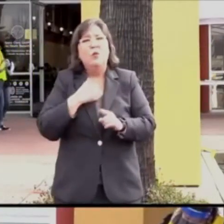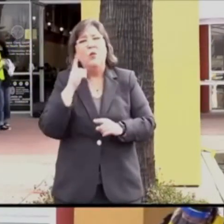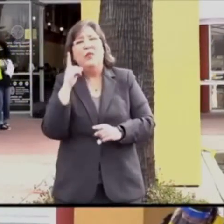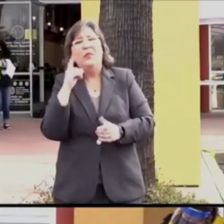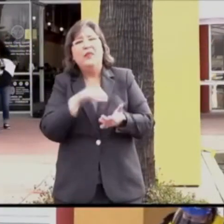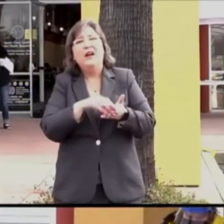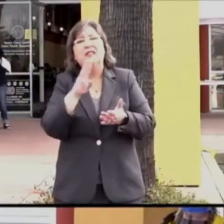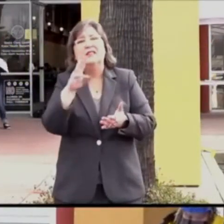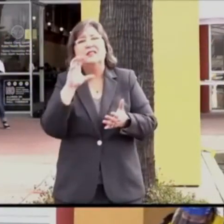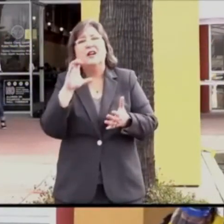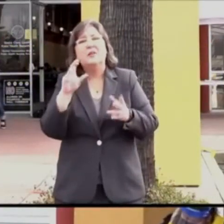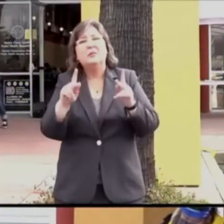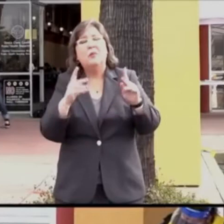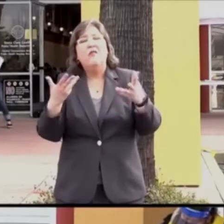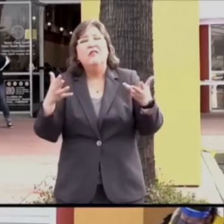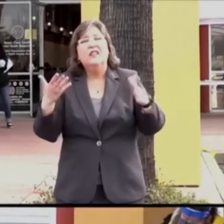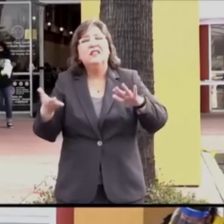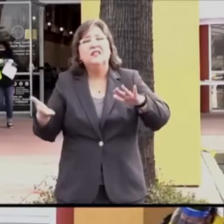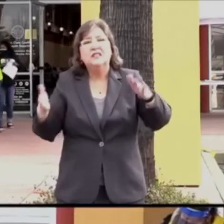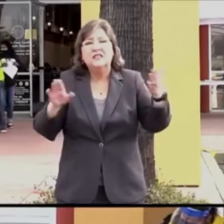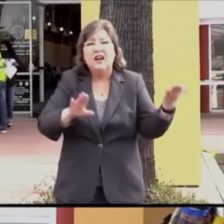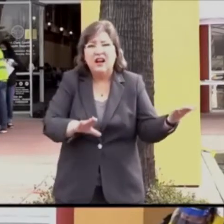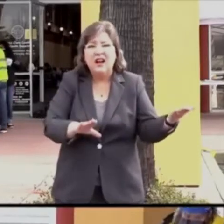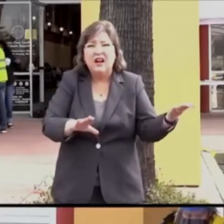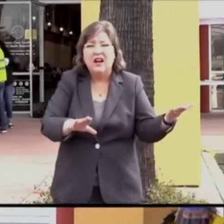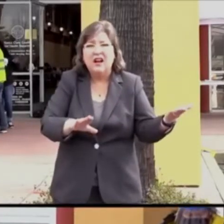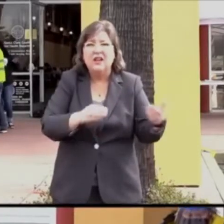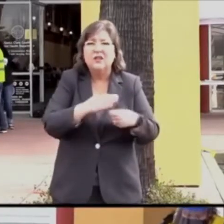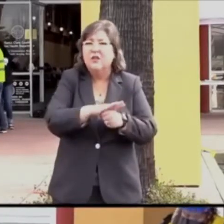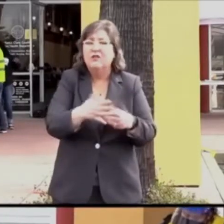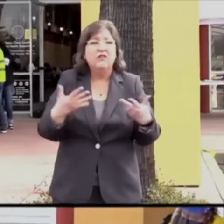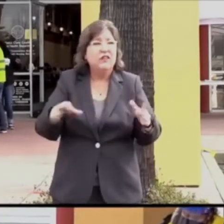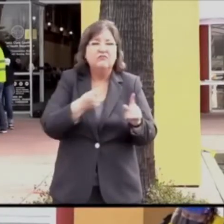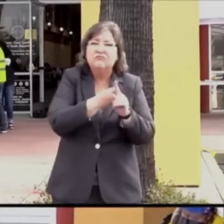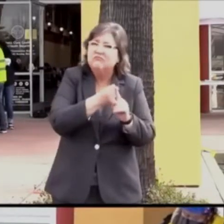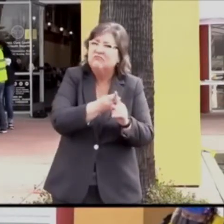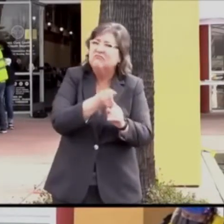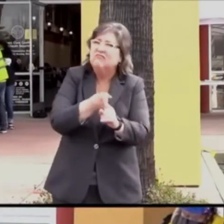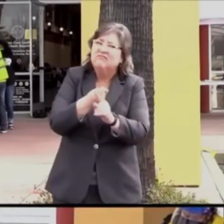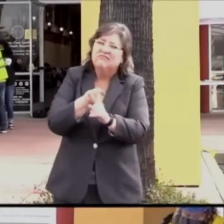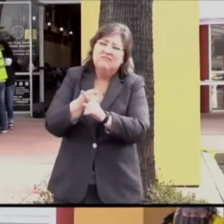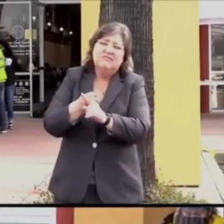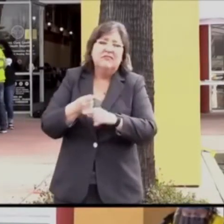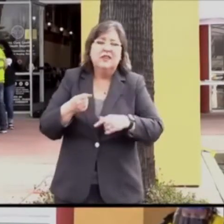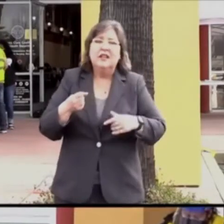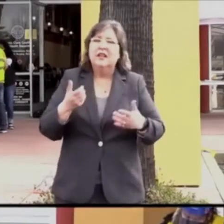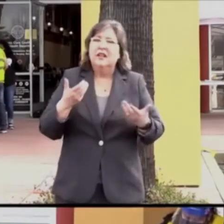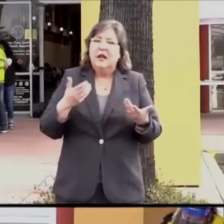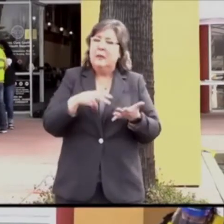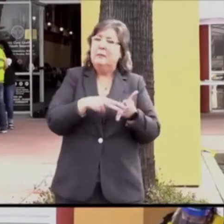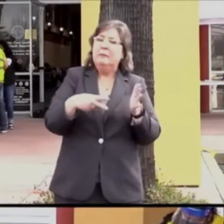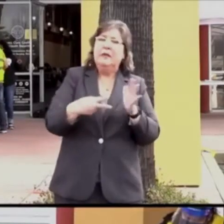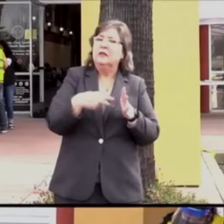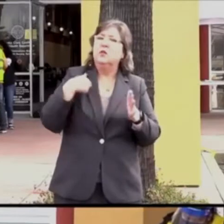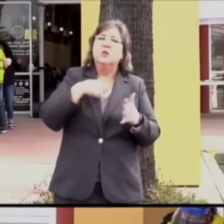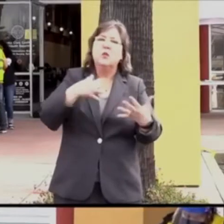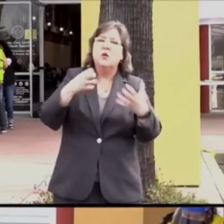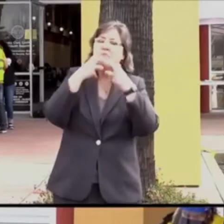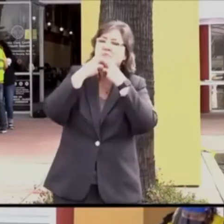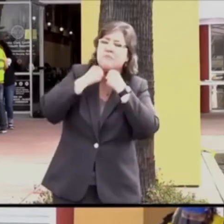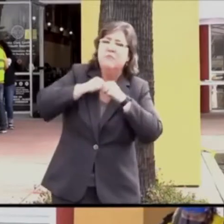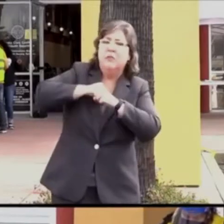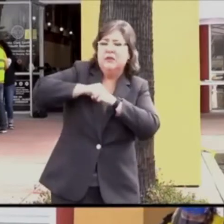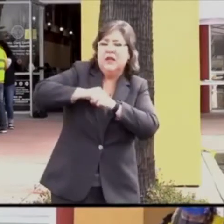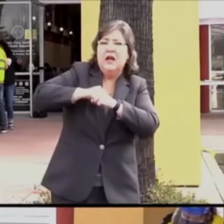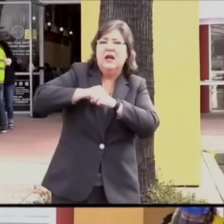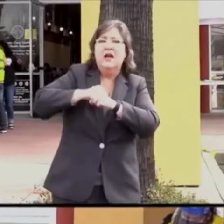to prevent further tragedy. When it's your turn, please get vaccinated to protect your family and our community. If you're